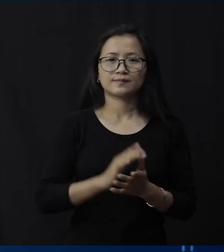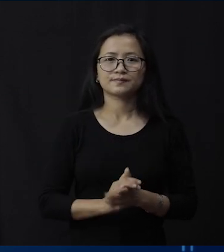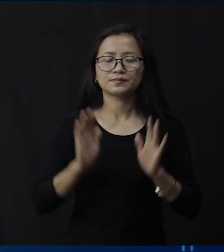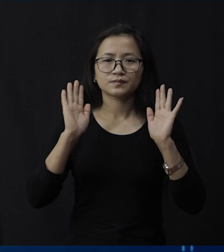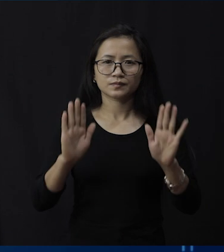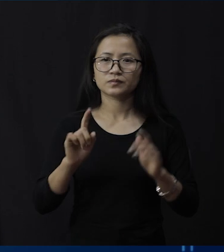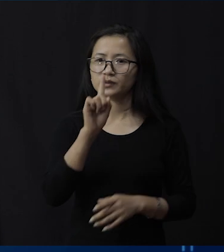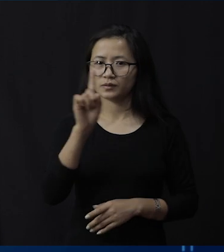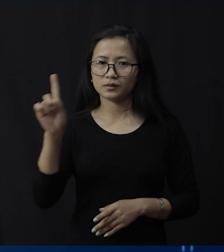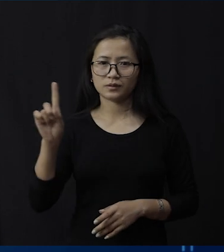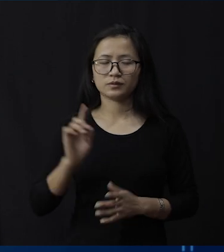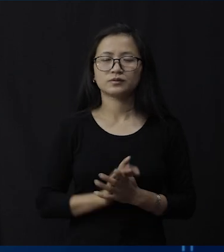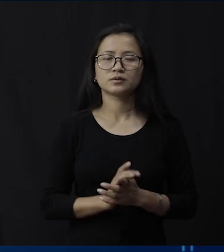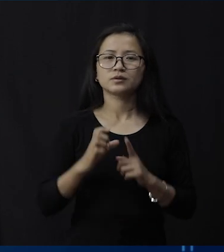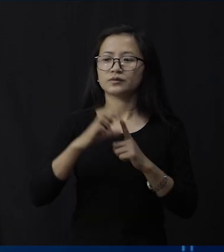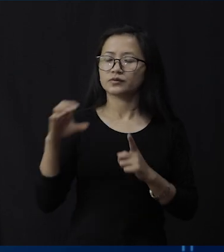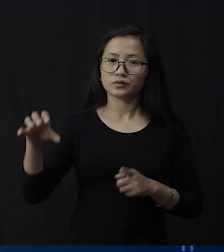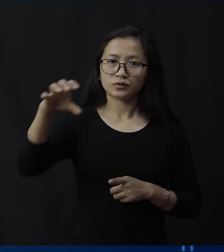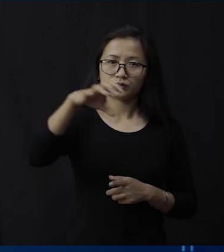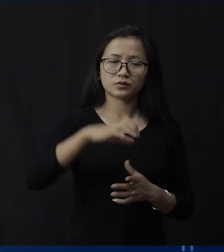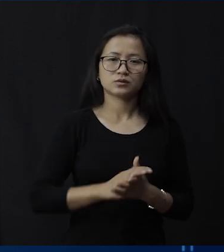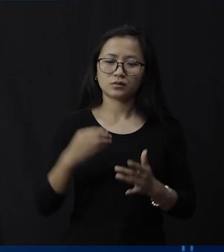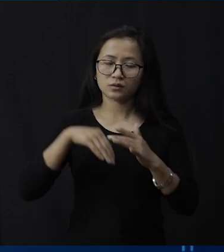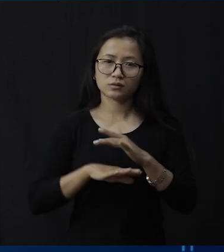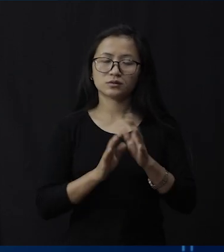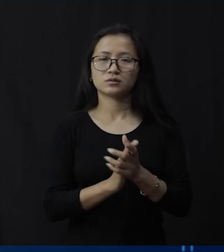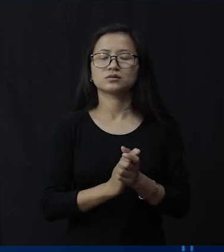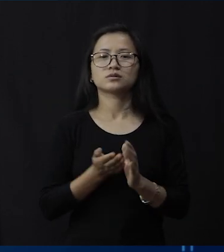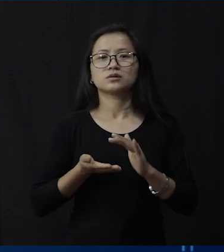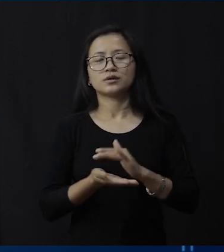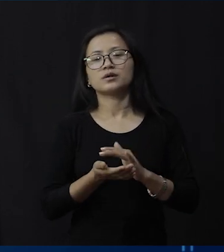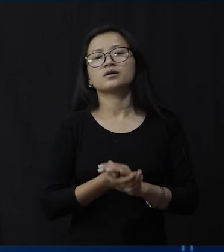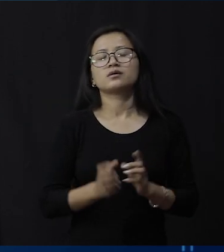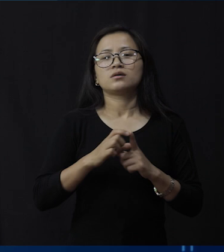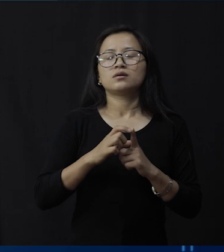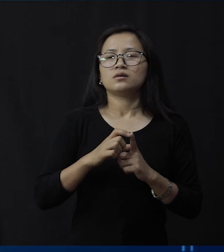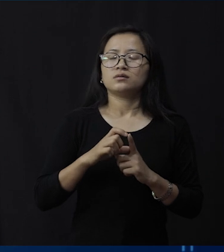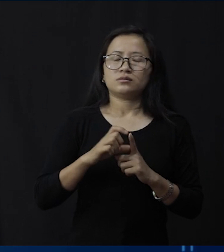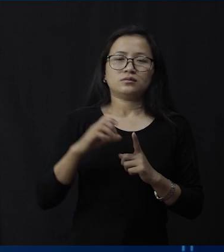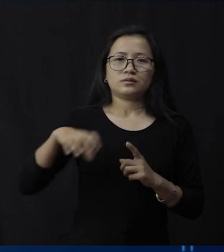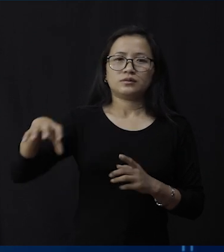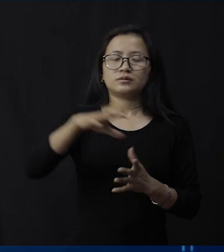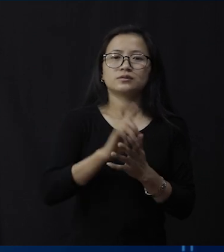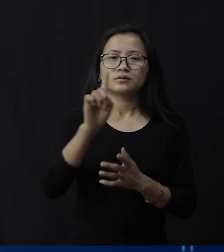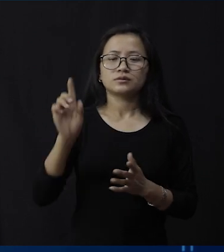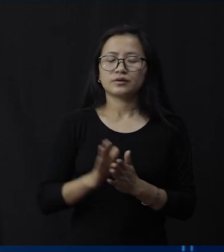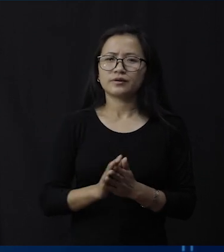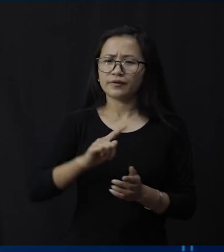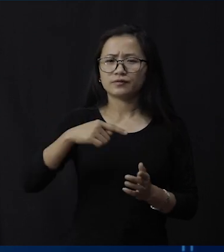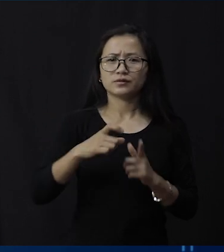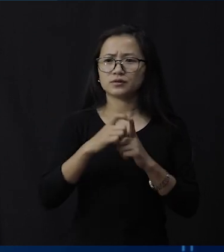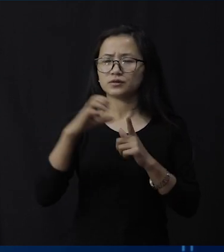we have 11 districts, right? So under these 11 districts, every district is divided